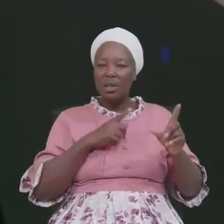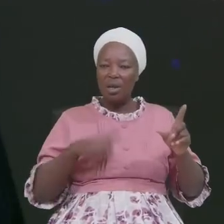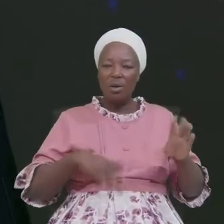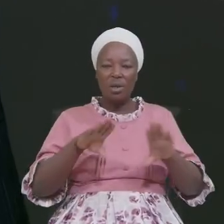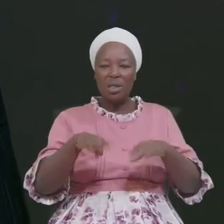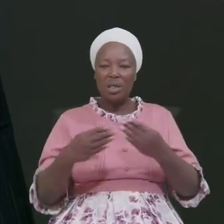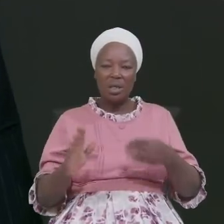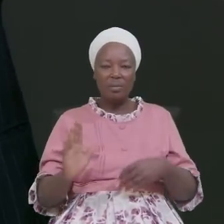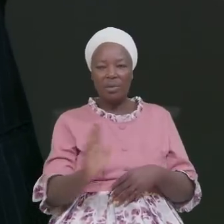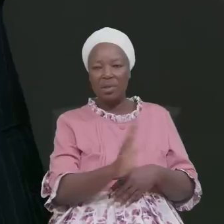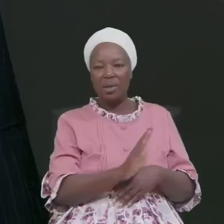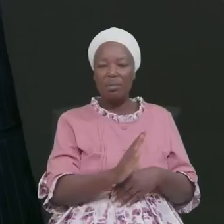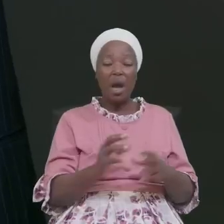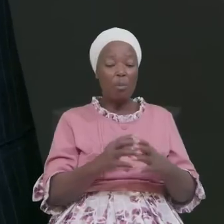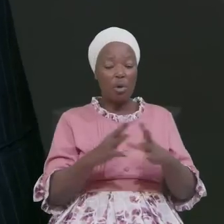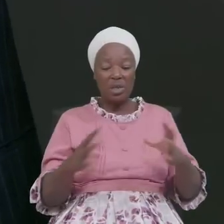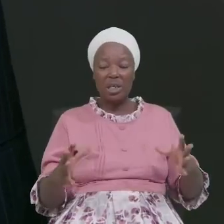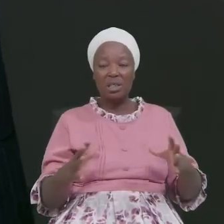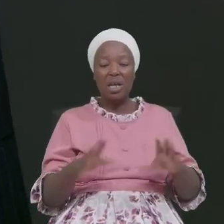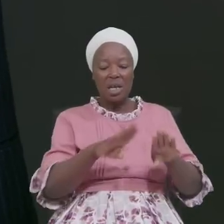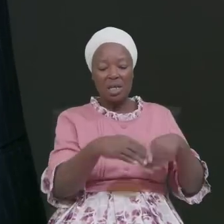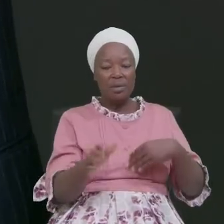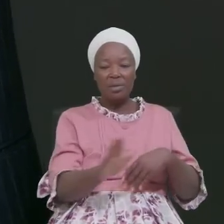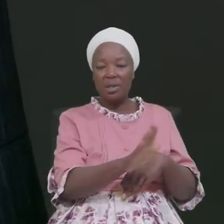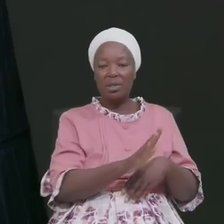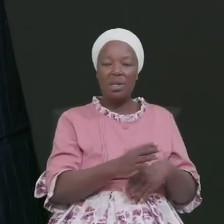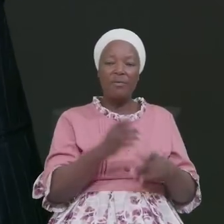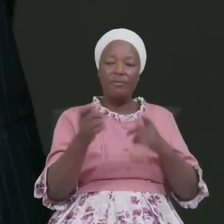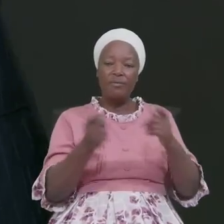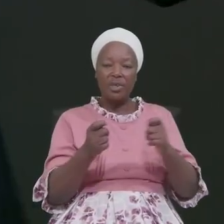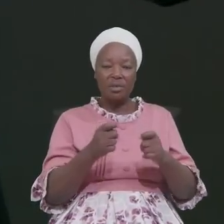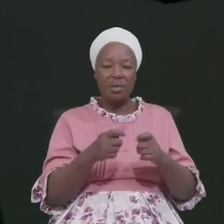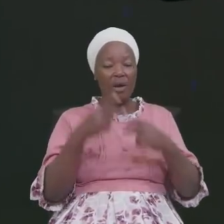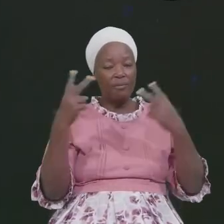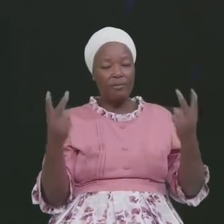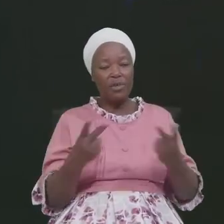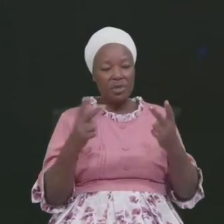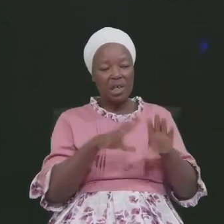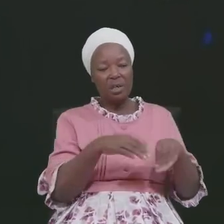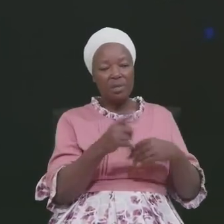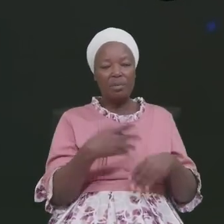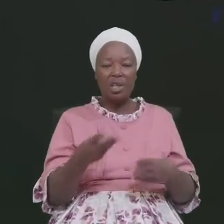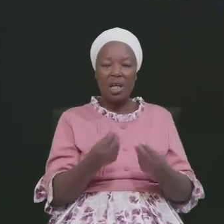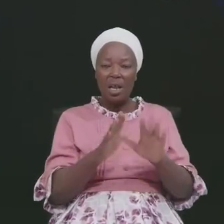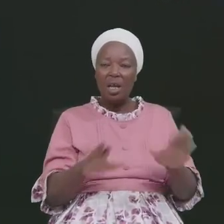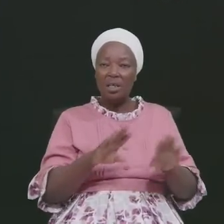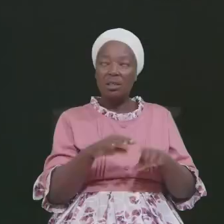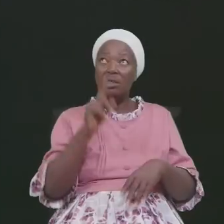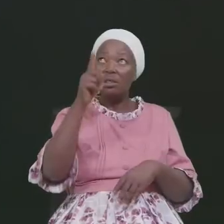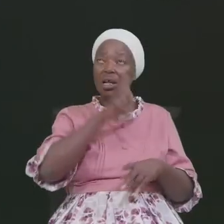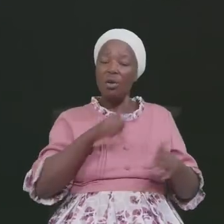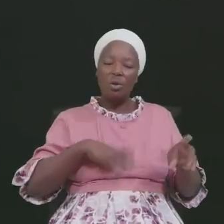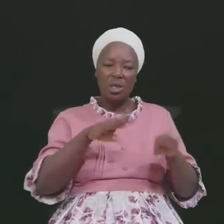them abundance. He gave them victory. He gave them the land. He gave them his word. He gave them